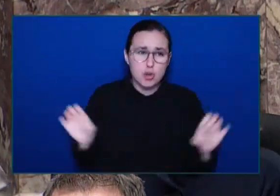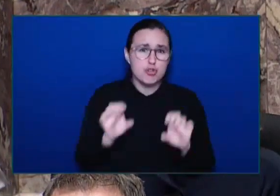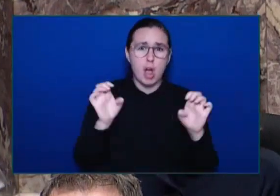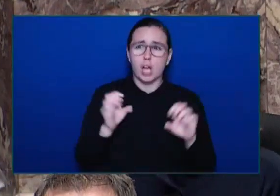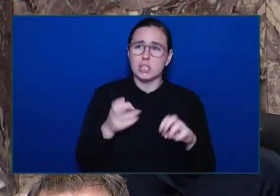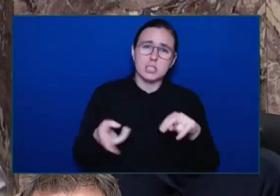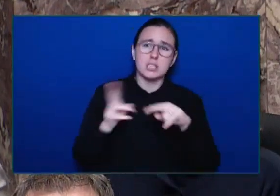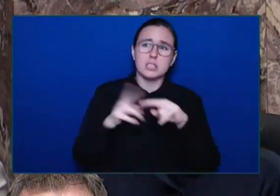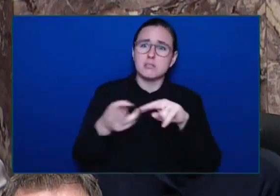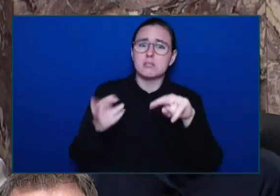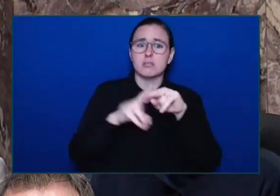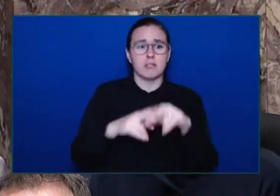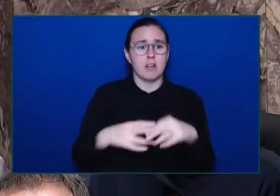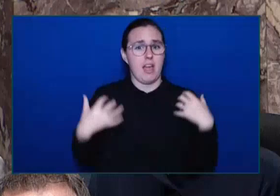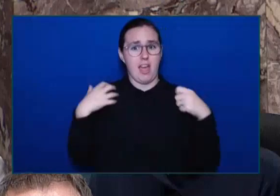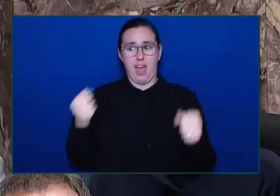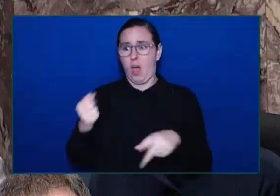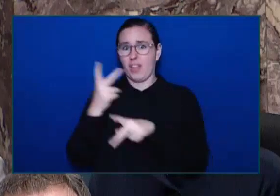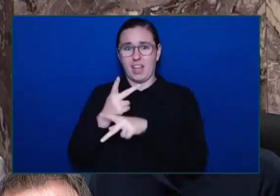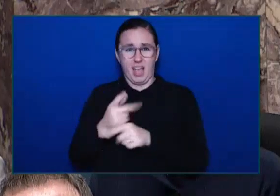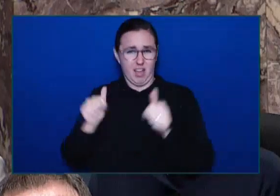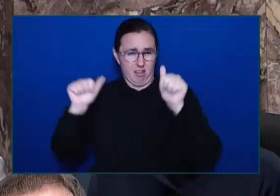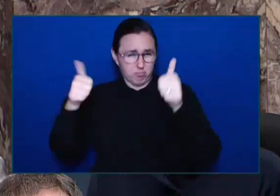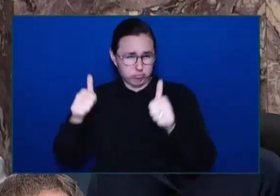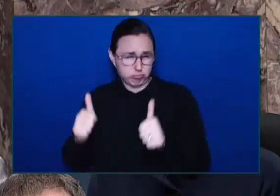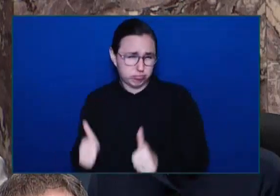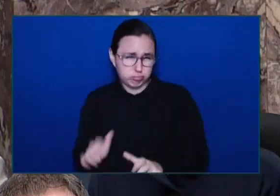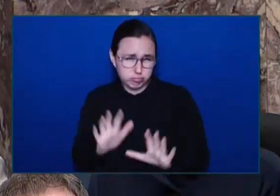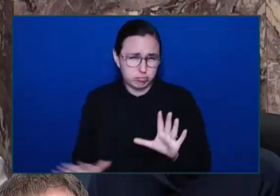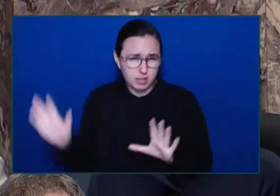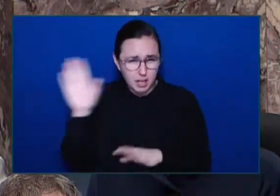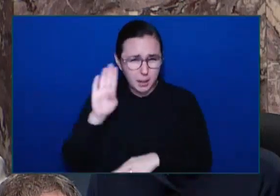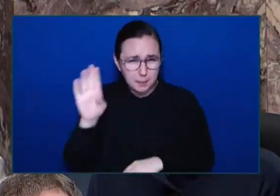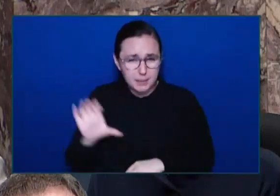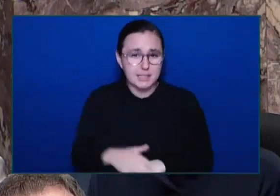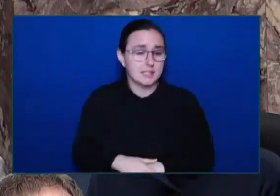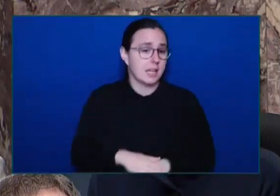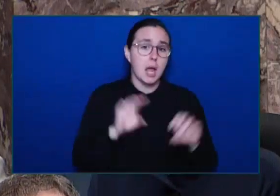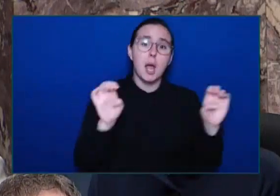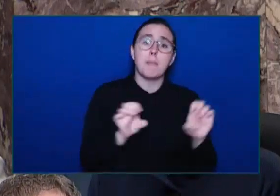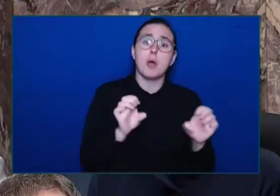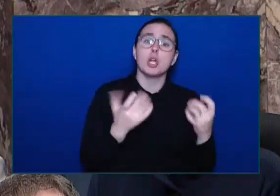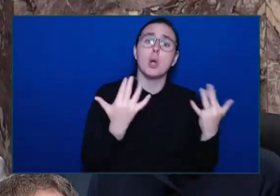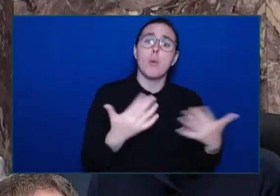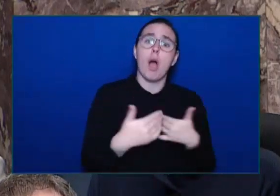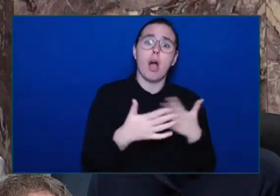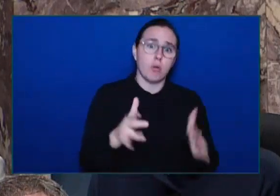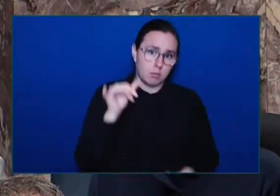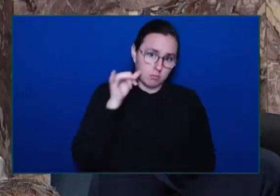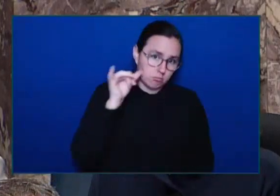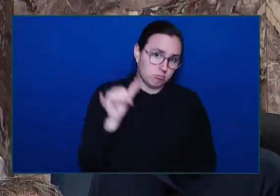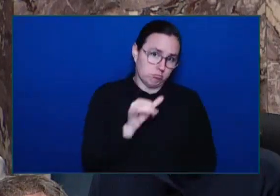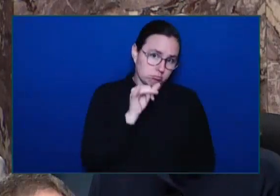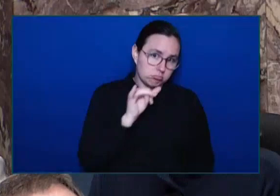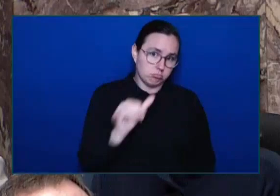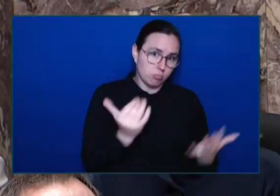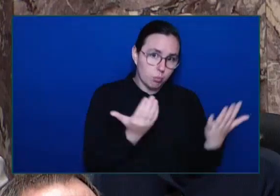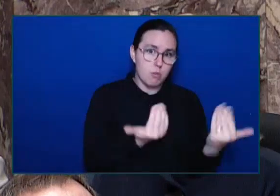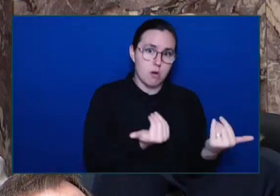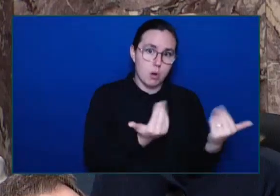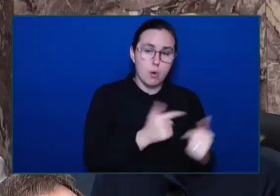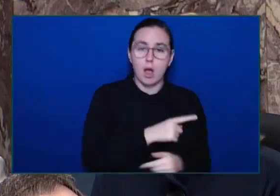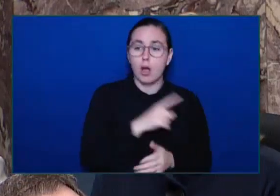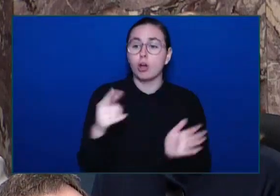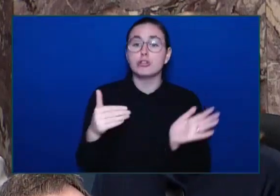have long emergency wait room times and hallway medicine. This week, in fact, we had an urgent memo from